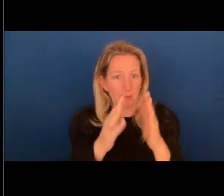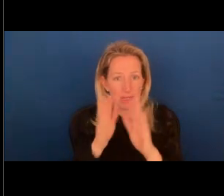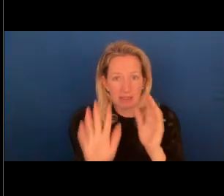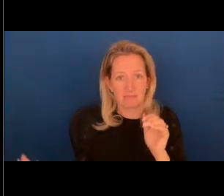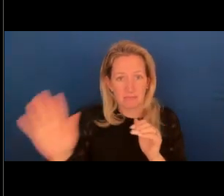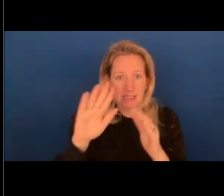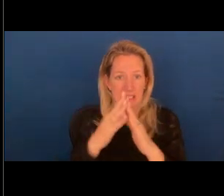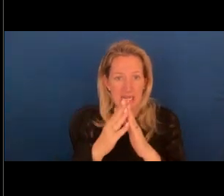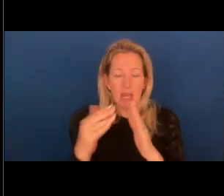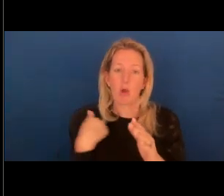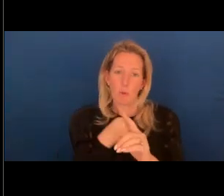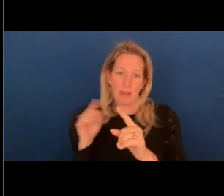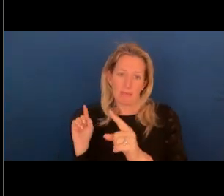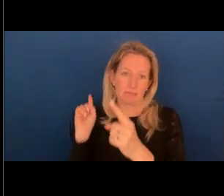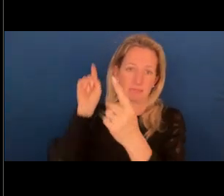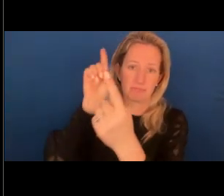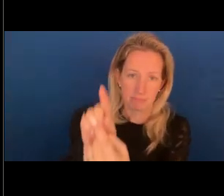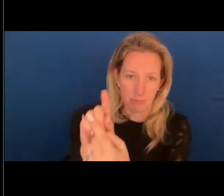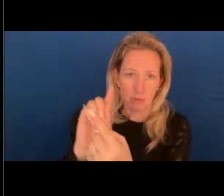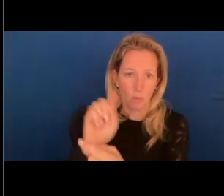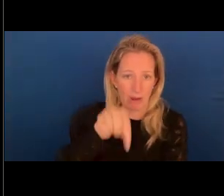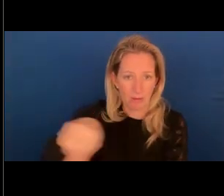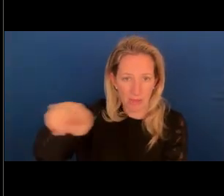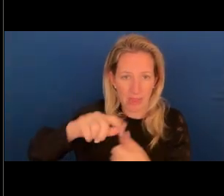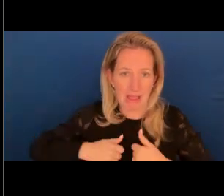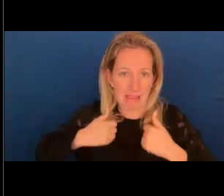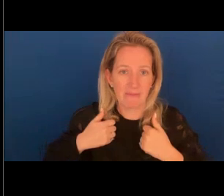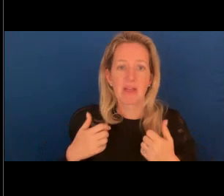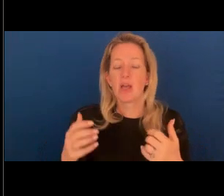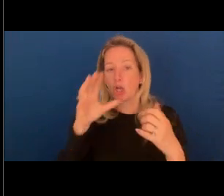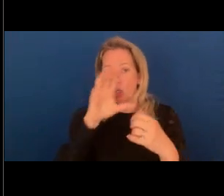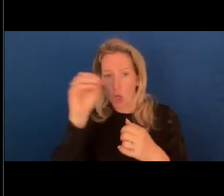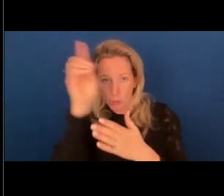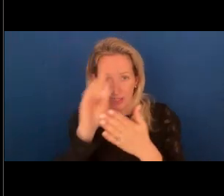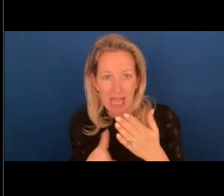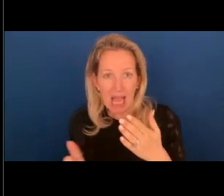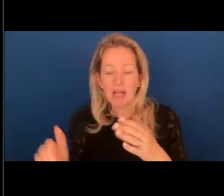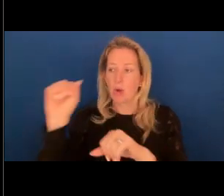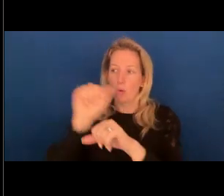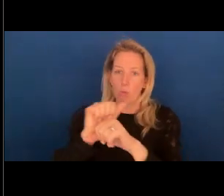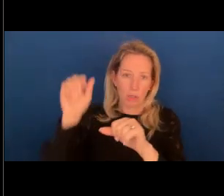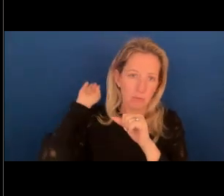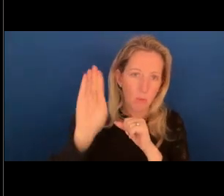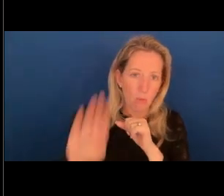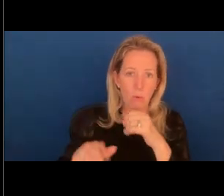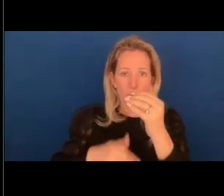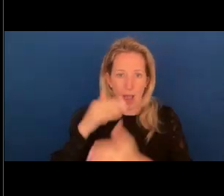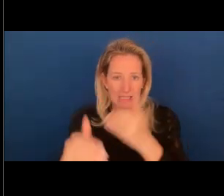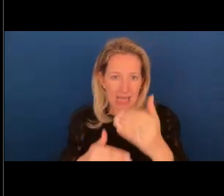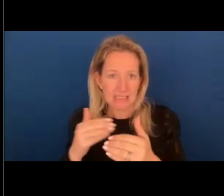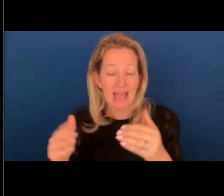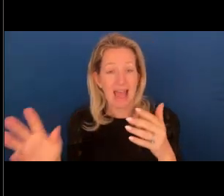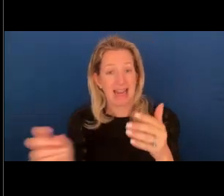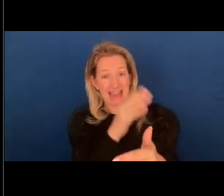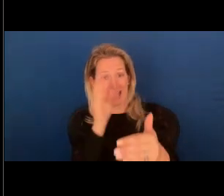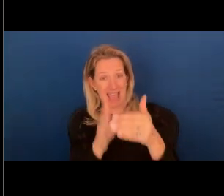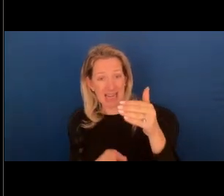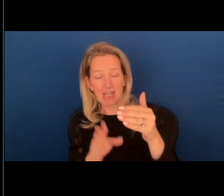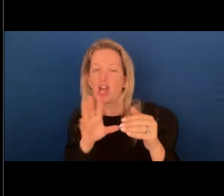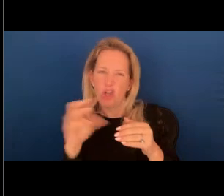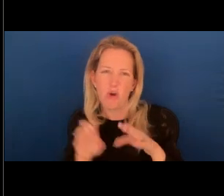meeting them where they're at. We're co-designing everything we do. We're working with them throughout the process, and when we get to the end, we co-develop